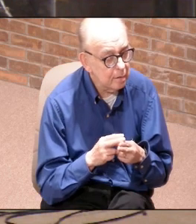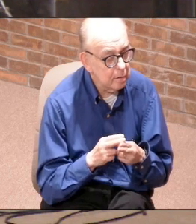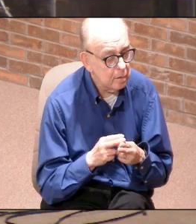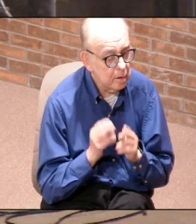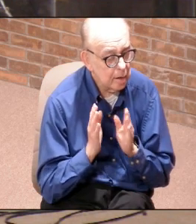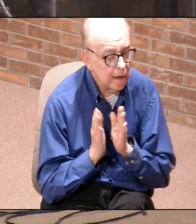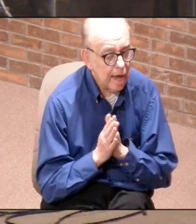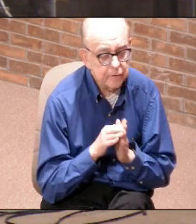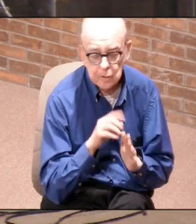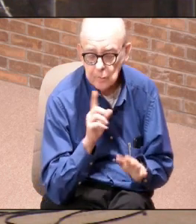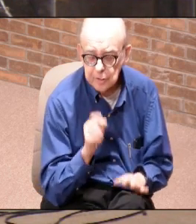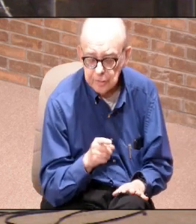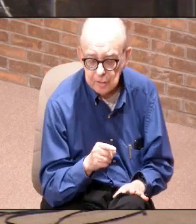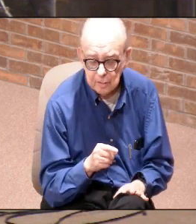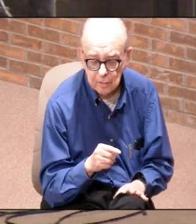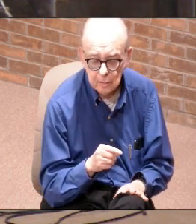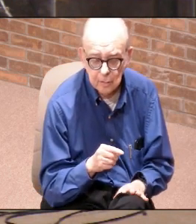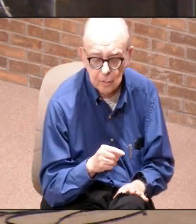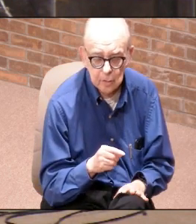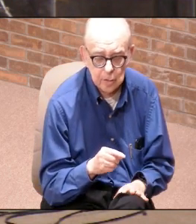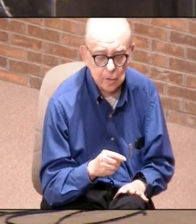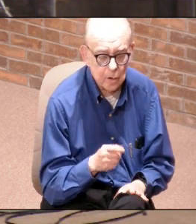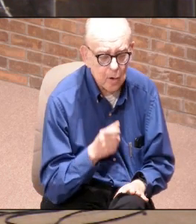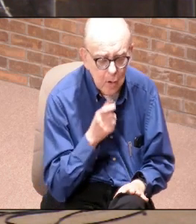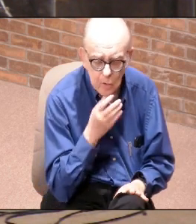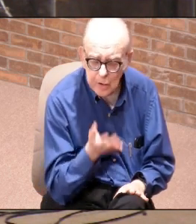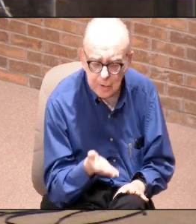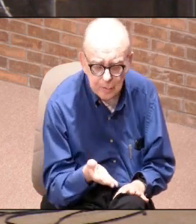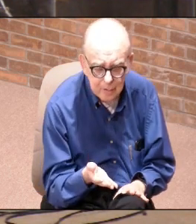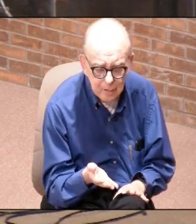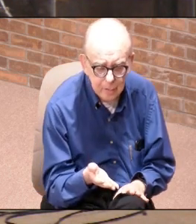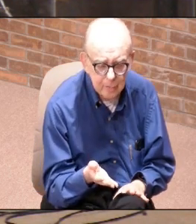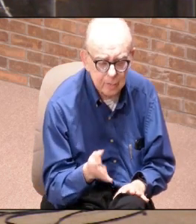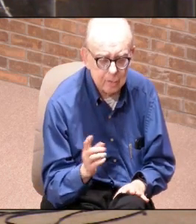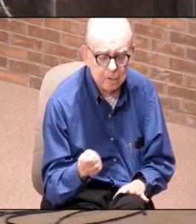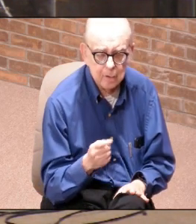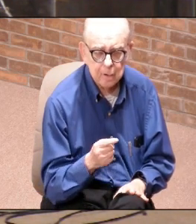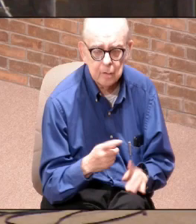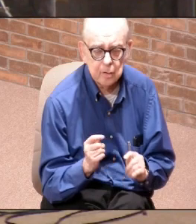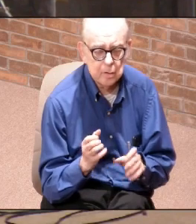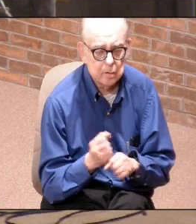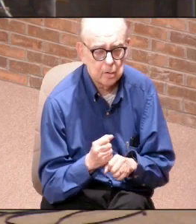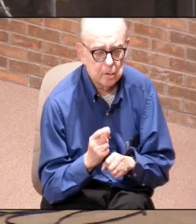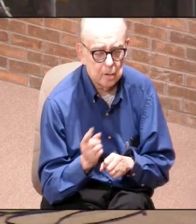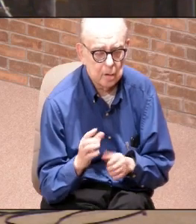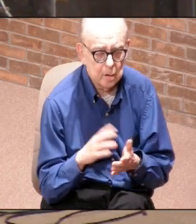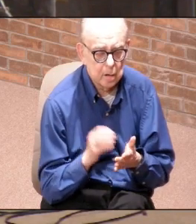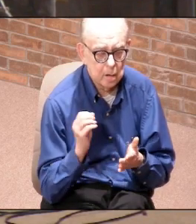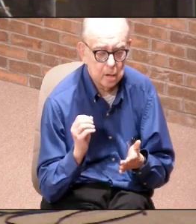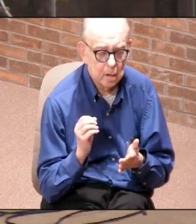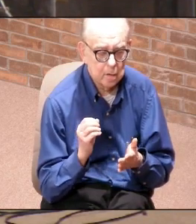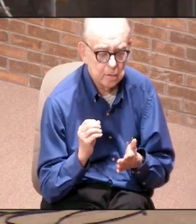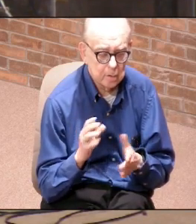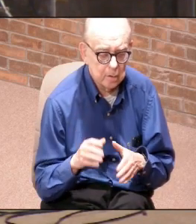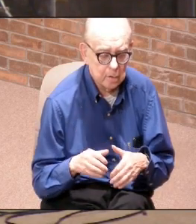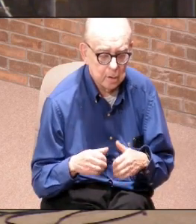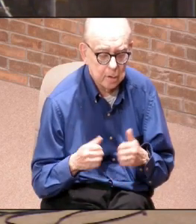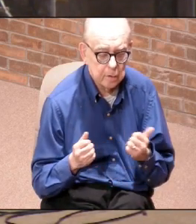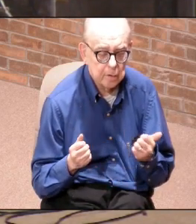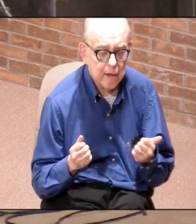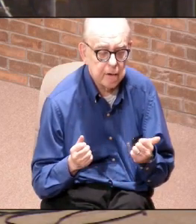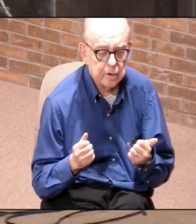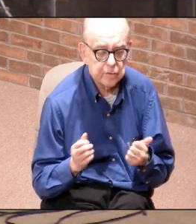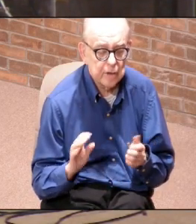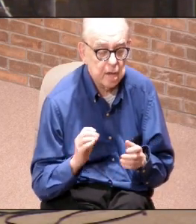would ask you the question, who are you? They would also try to get you to learn your address, your phone